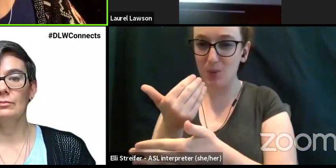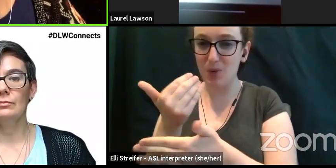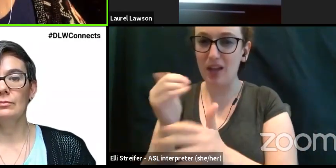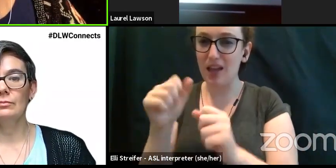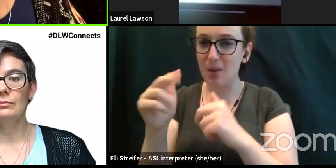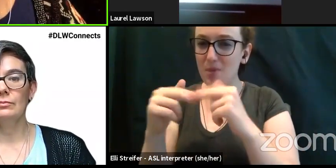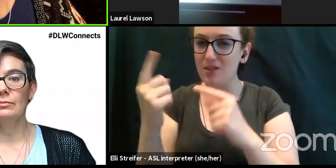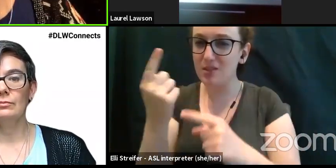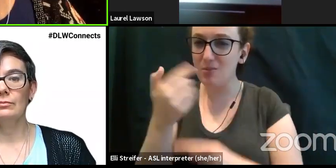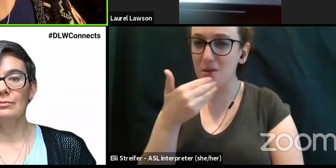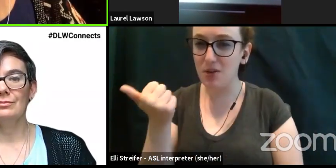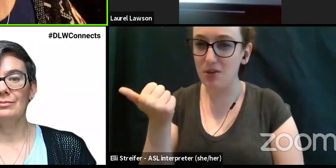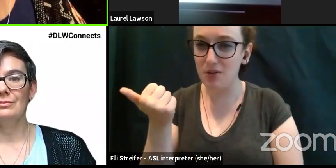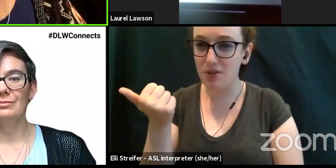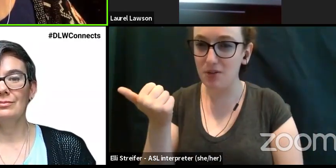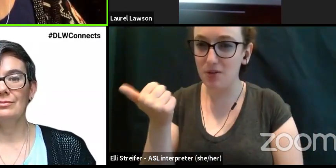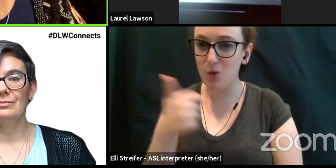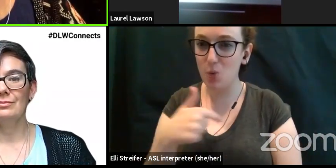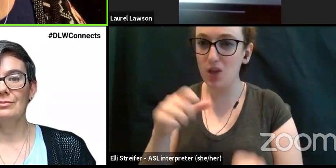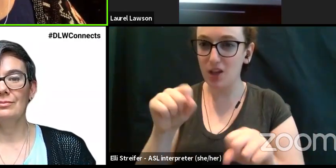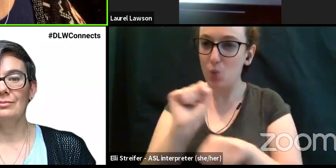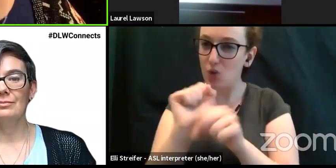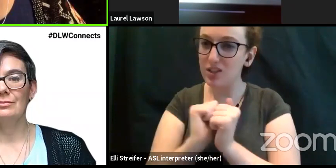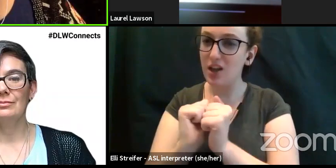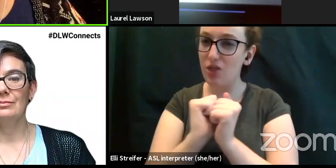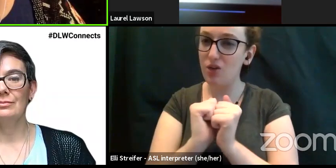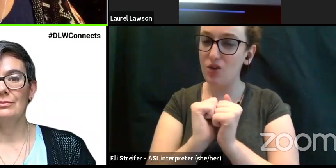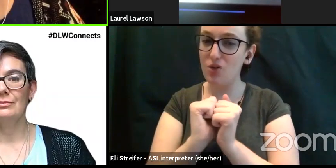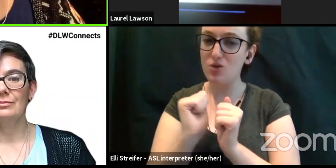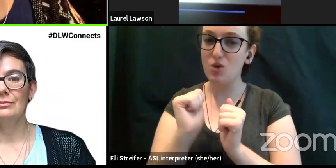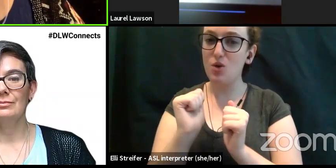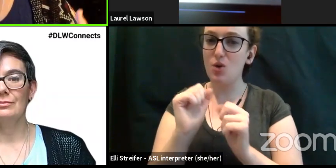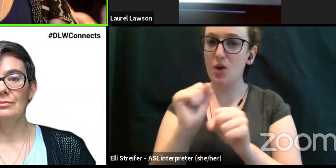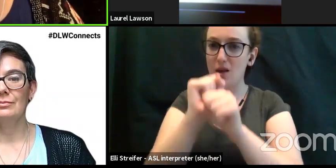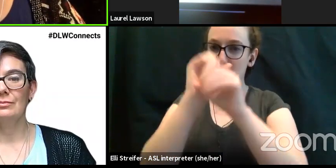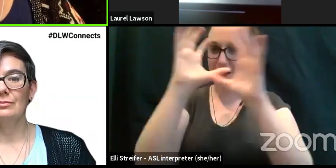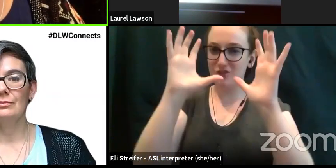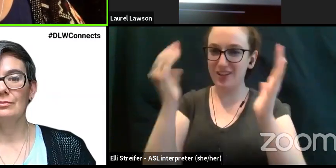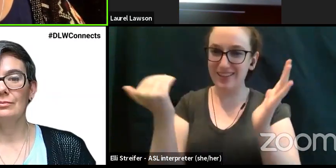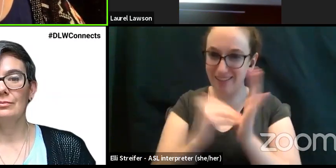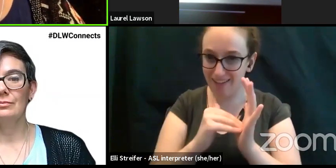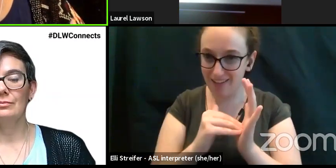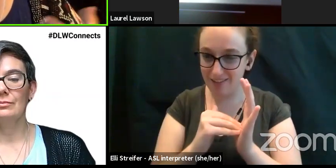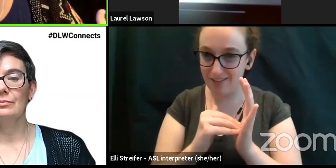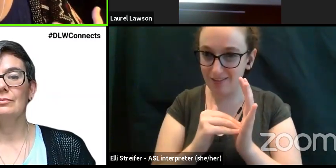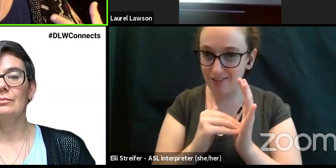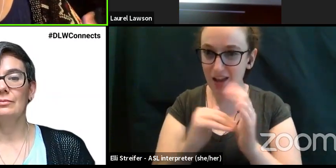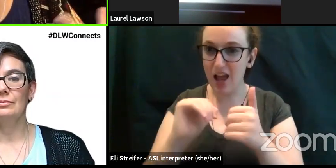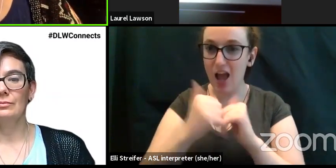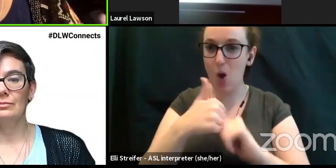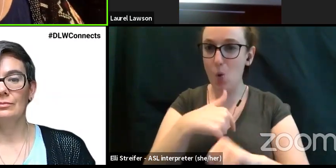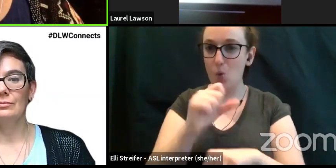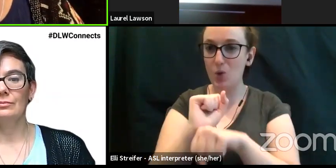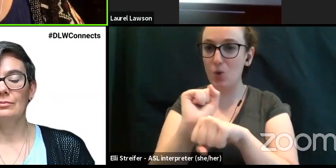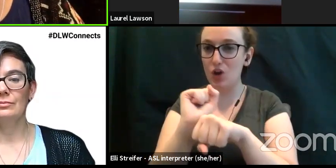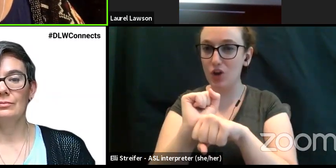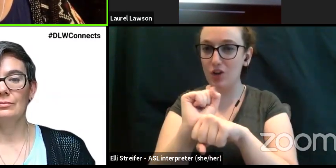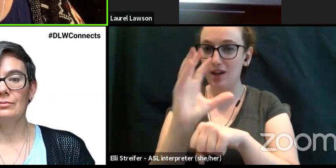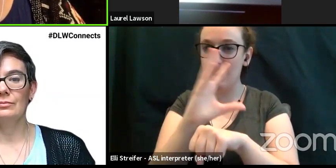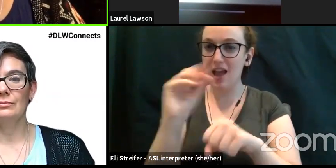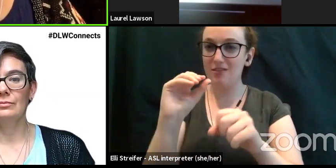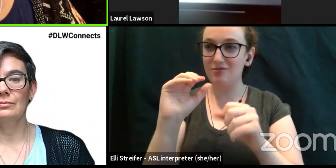better together and find a new, reimagine the ways that we are working to unveil new ways of working